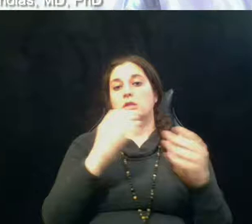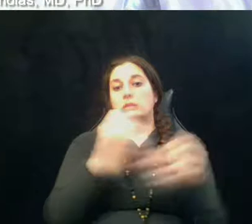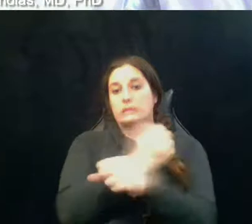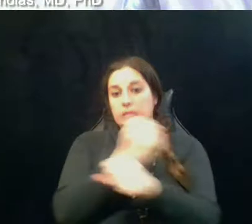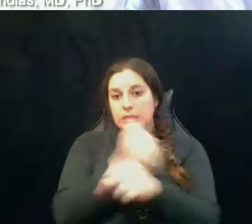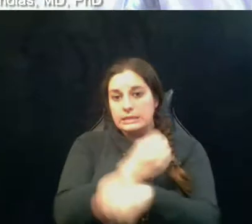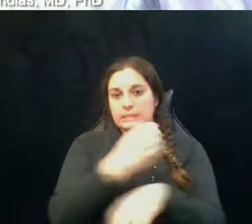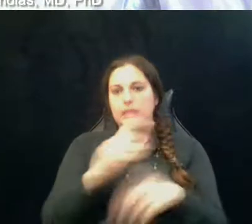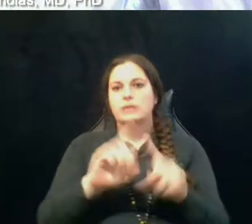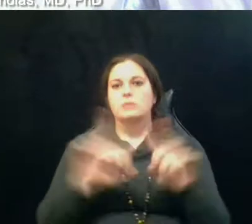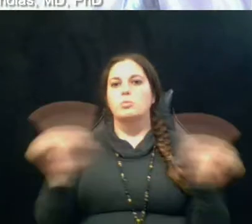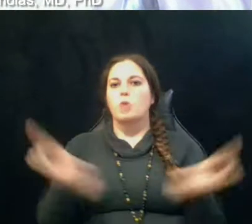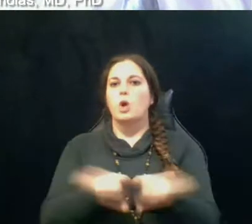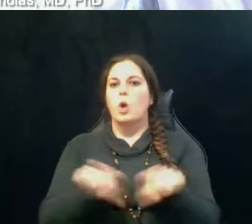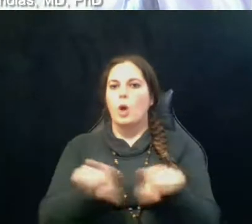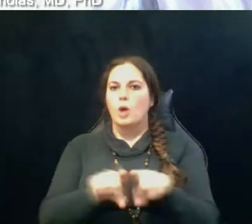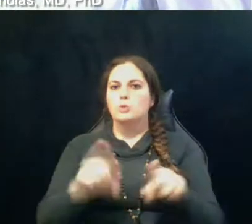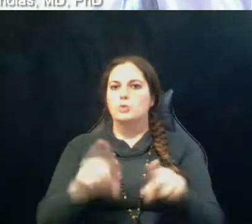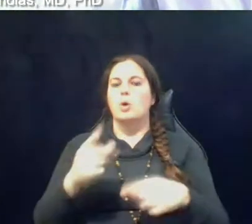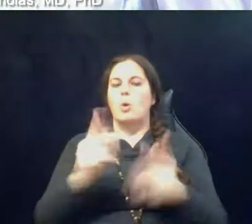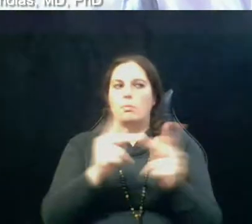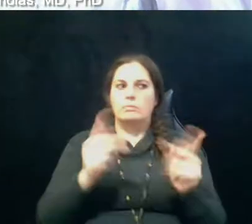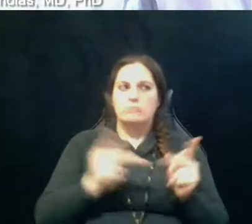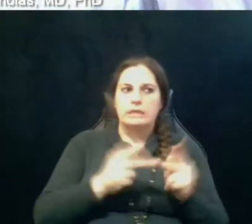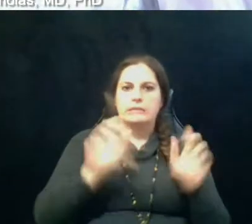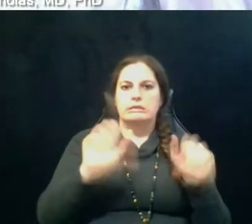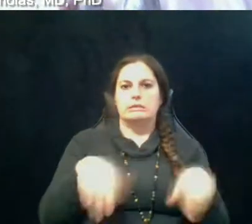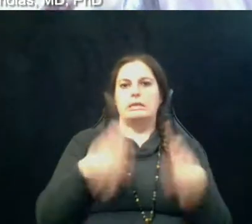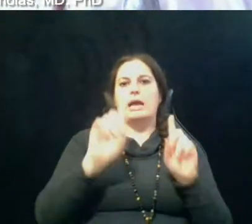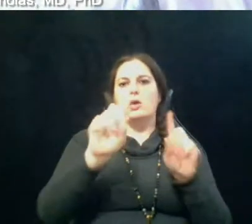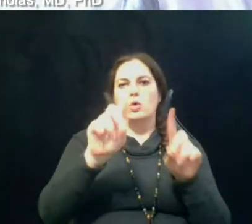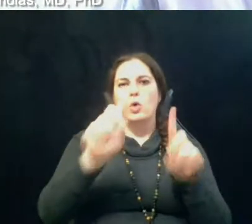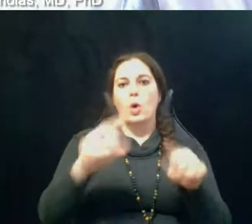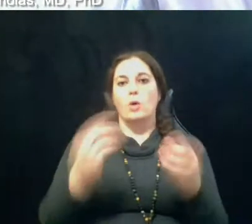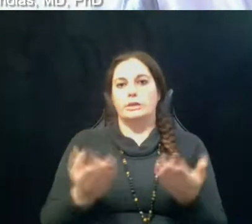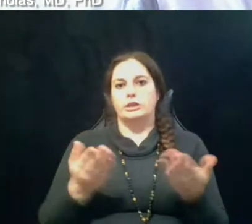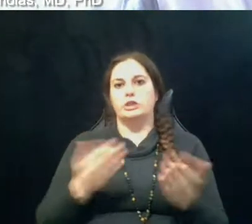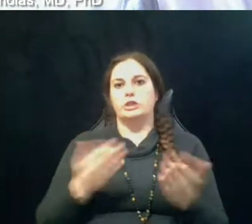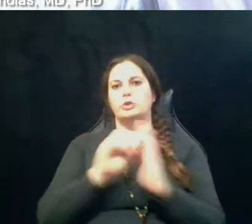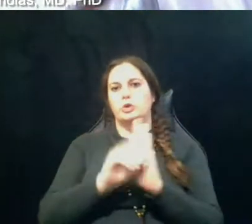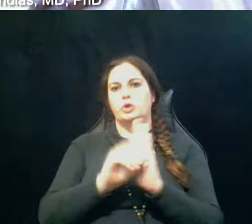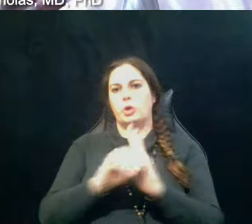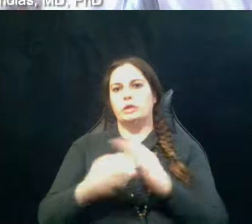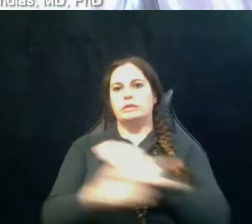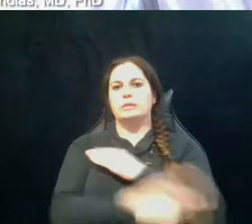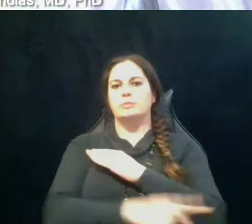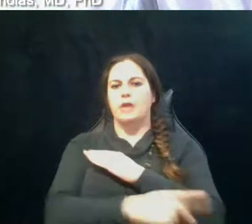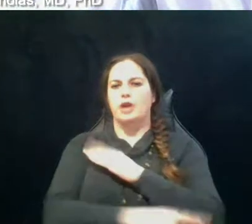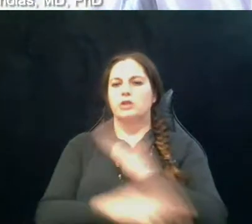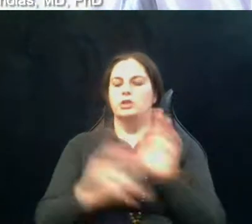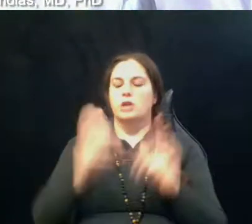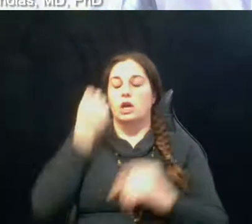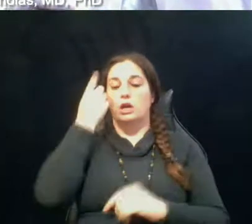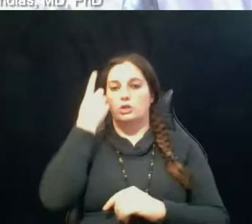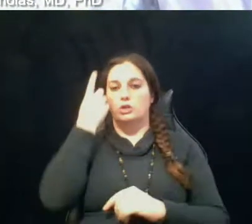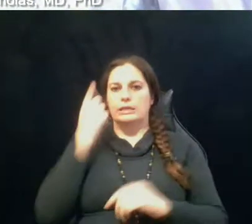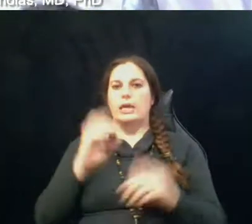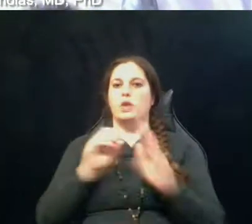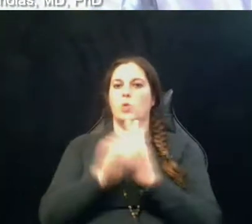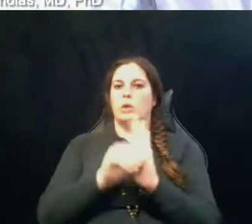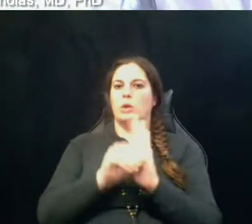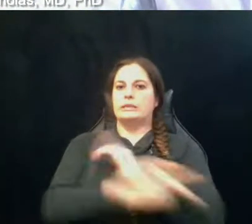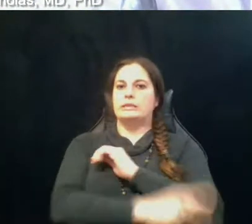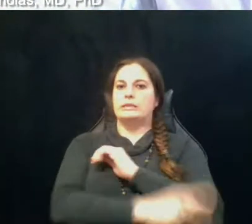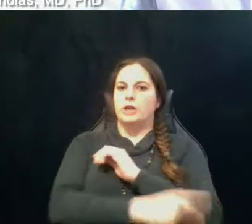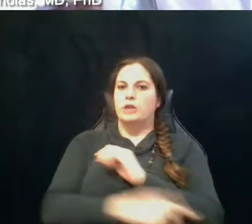where the centers to get vaccinated are in Orleans Parish. Now, Orleans Parish is a little different than some of the other surrounding parishes because we're